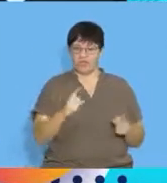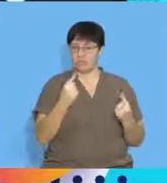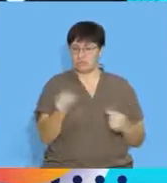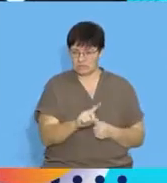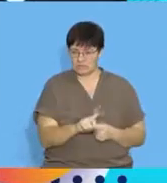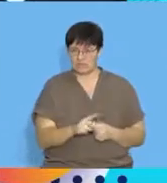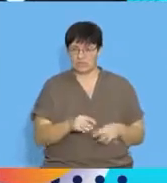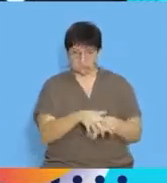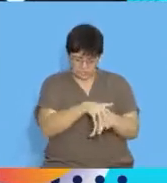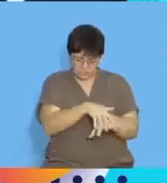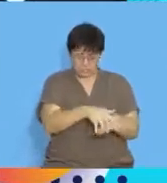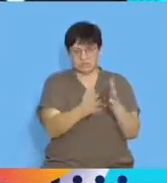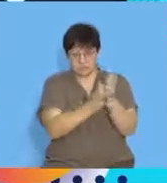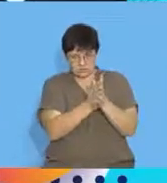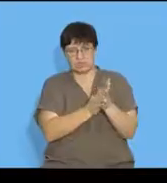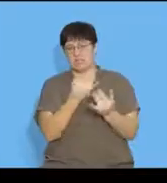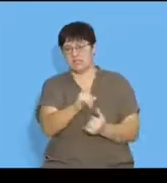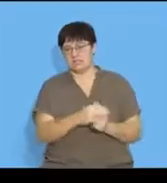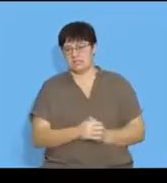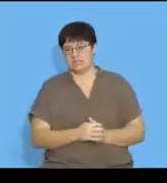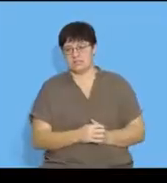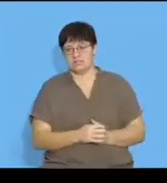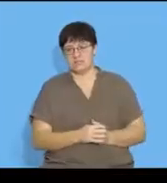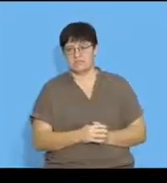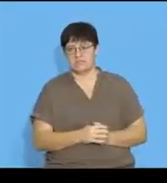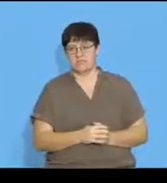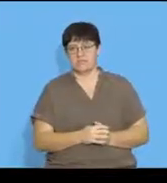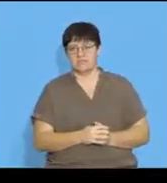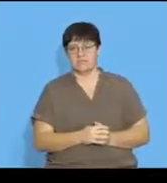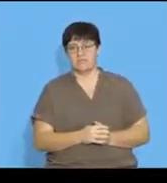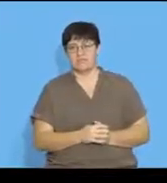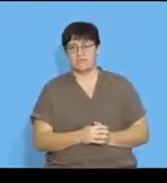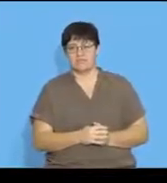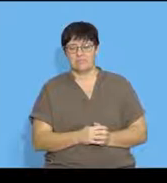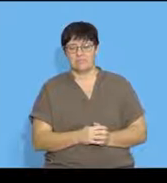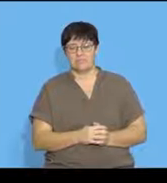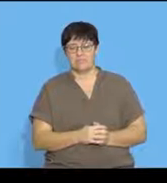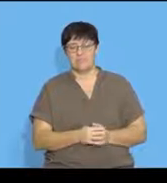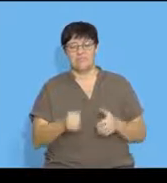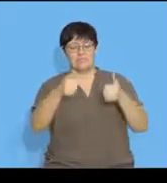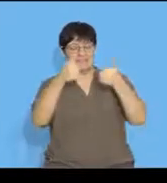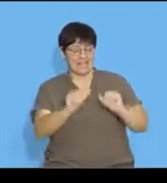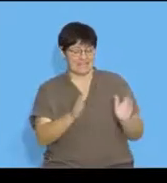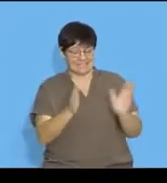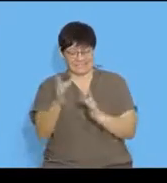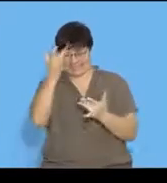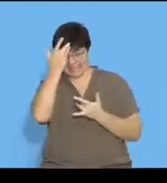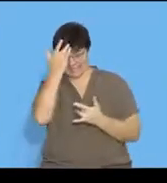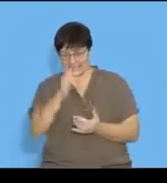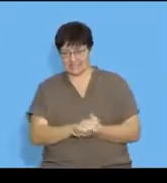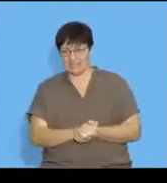dry your feet, right? You dry your feet. Okay, the next fungal disease